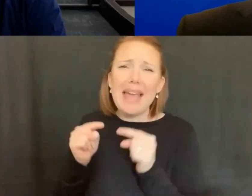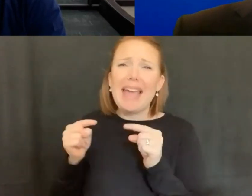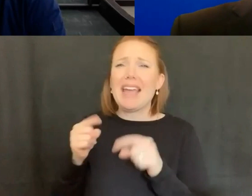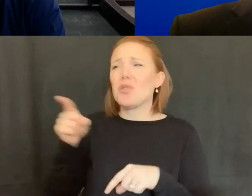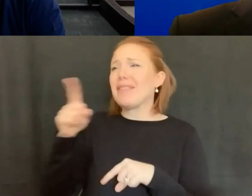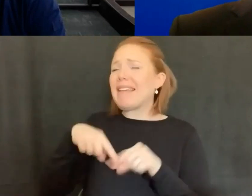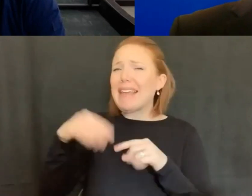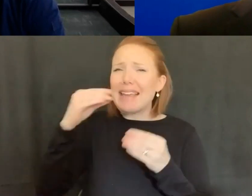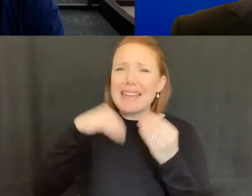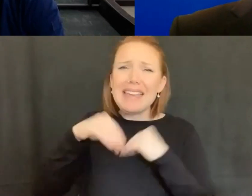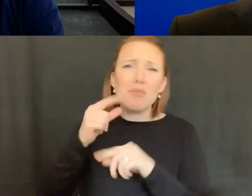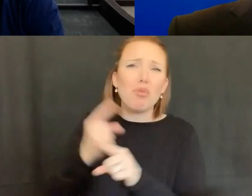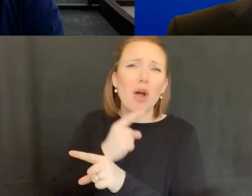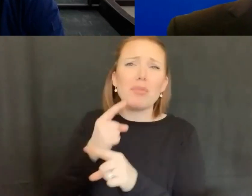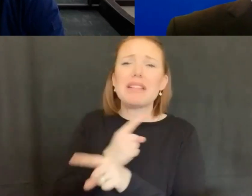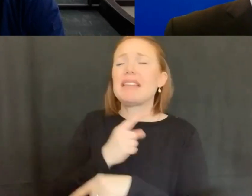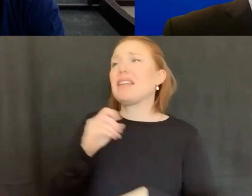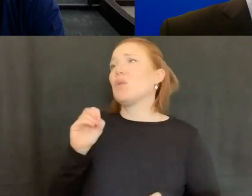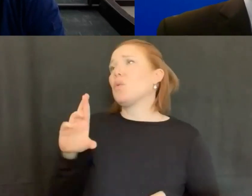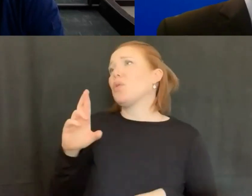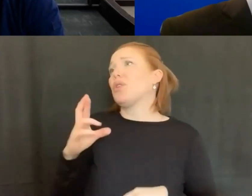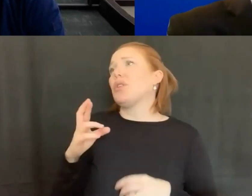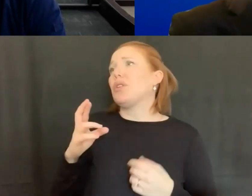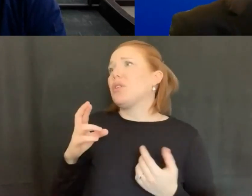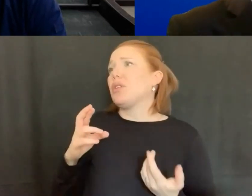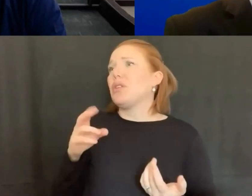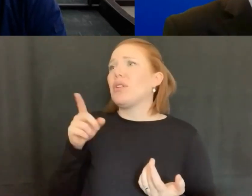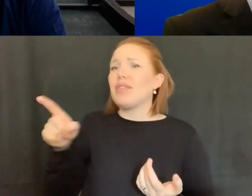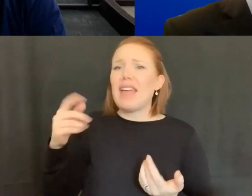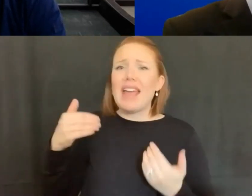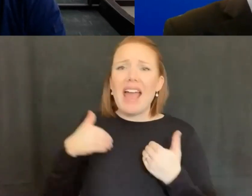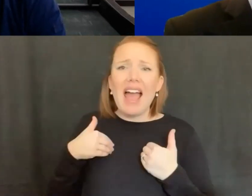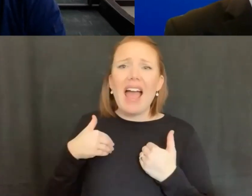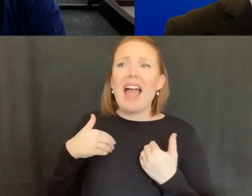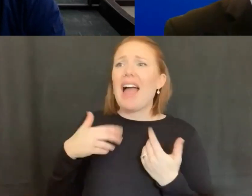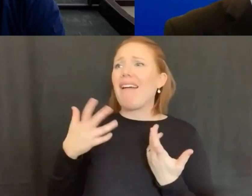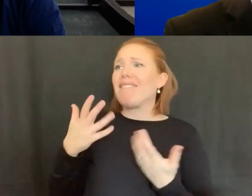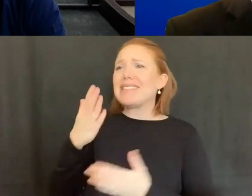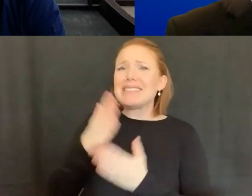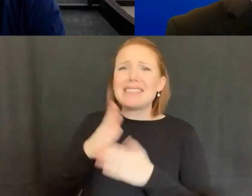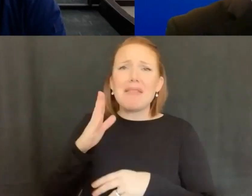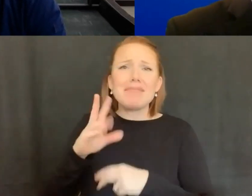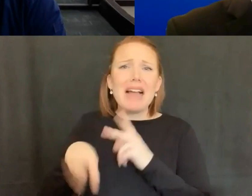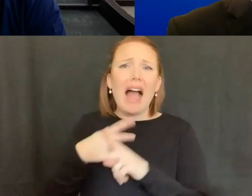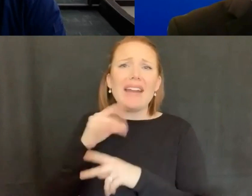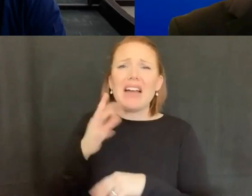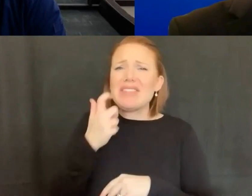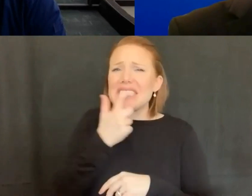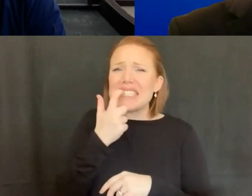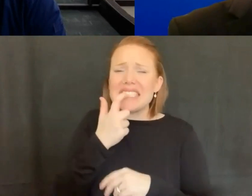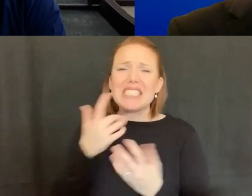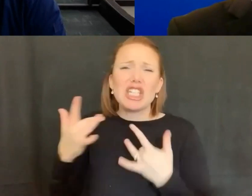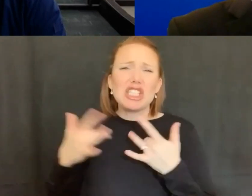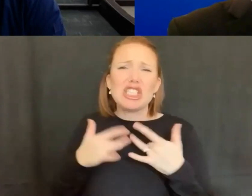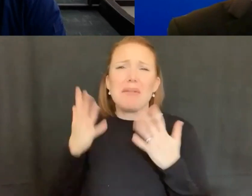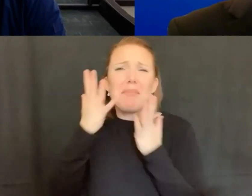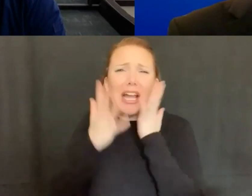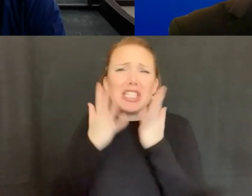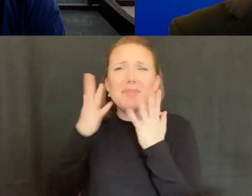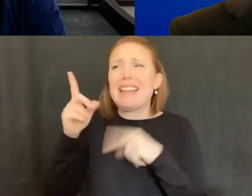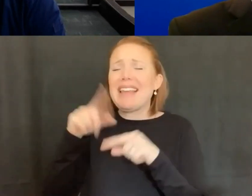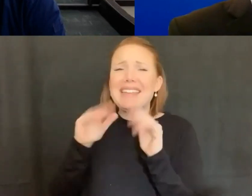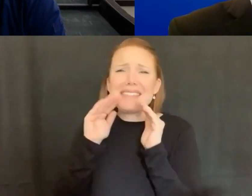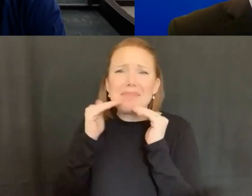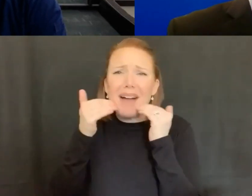eat properly, or they have an aesthetic concern that stops them from smiling every day. I mean, these are the things that get me out of bed in the